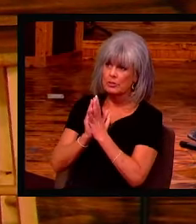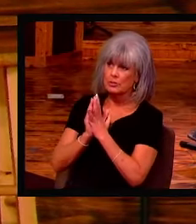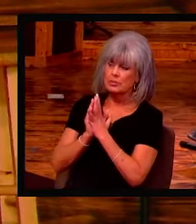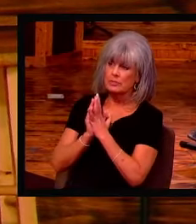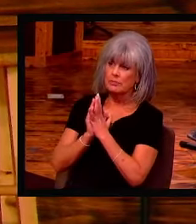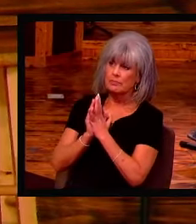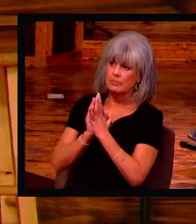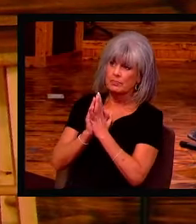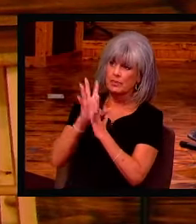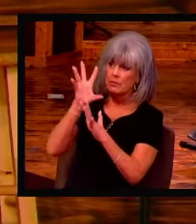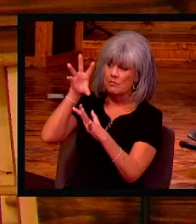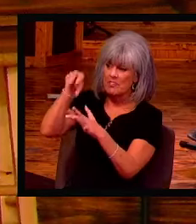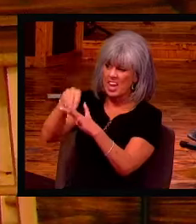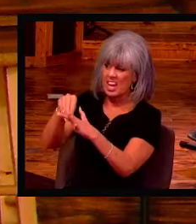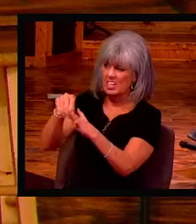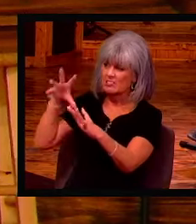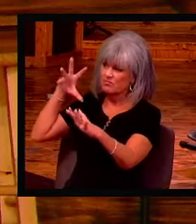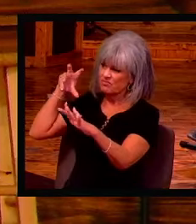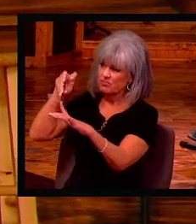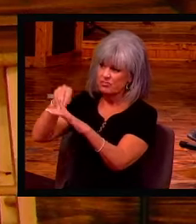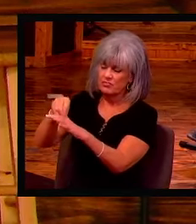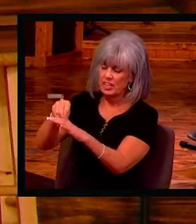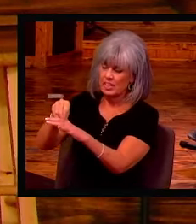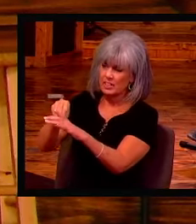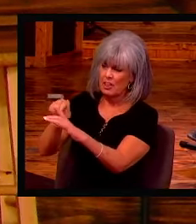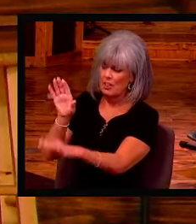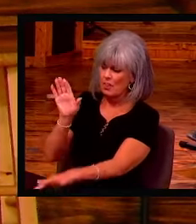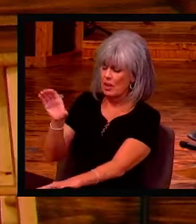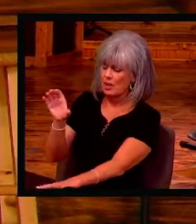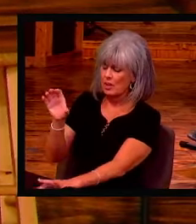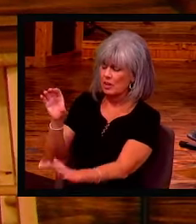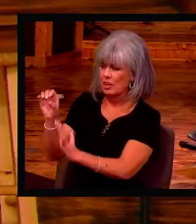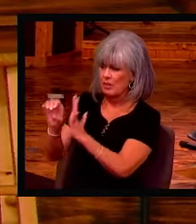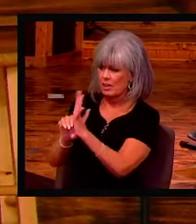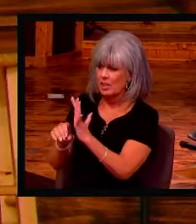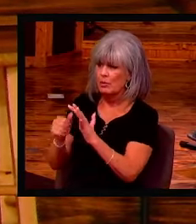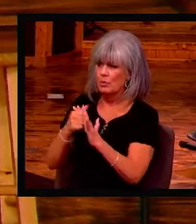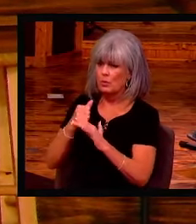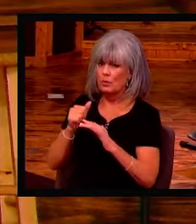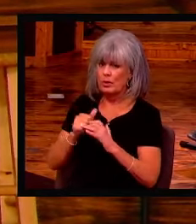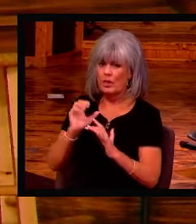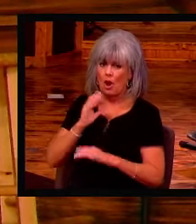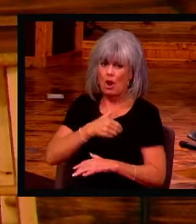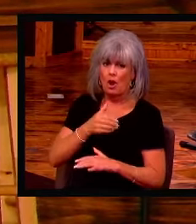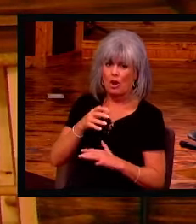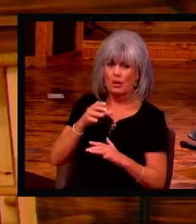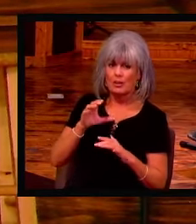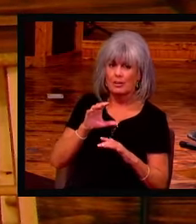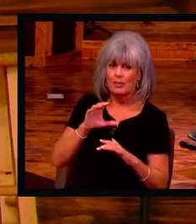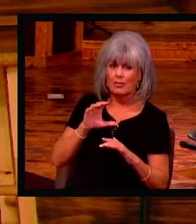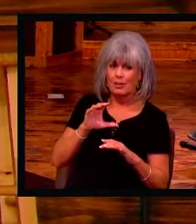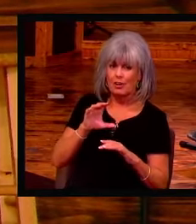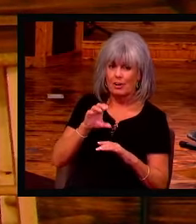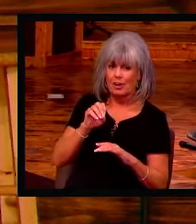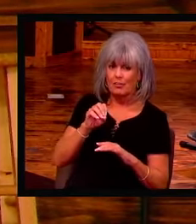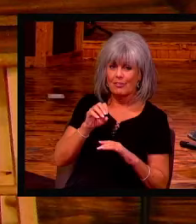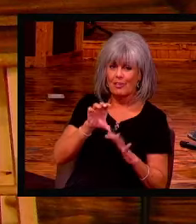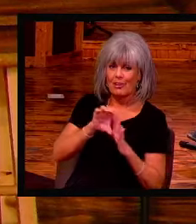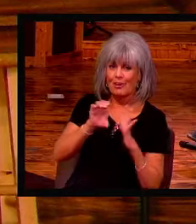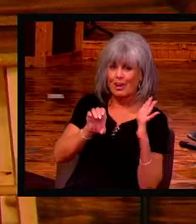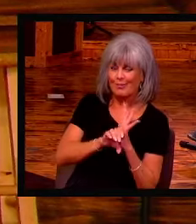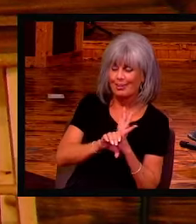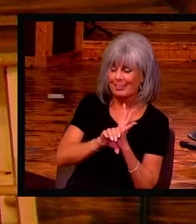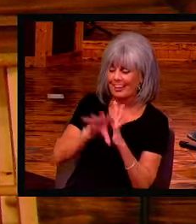coven. Invade their coven with your covenant. And they're high. Oh, we can get to praying.